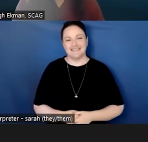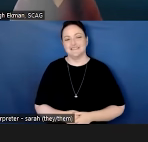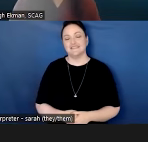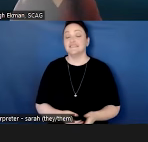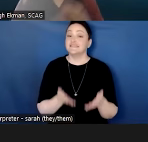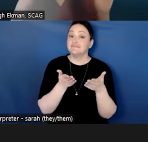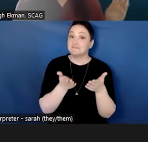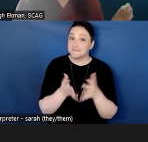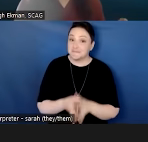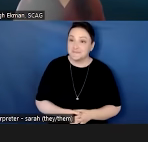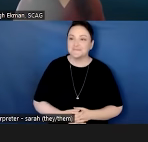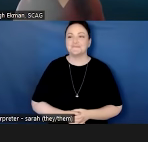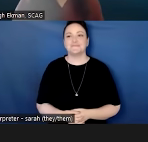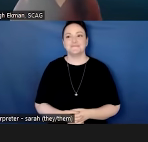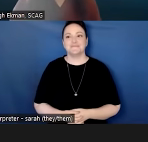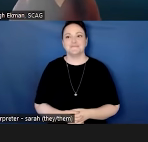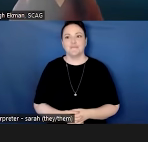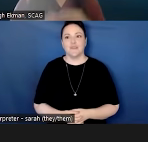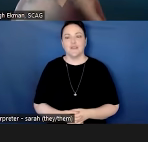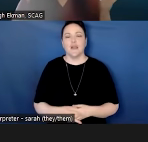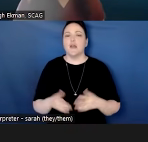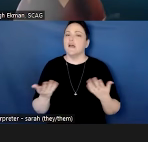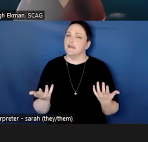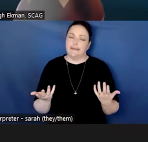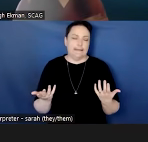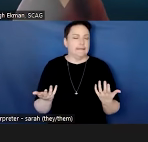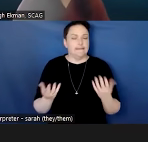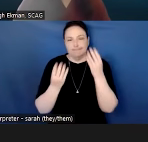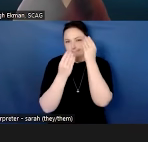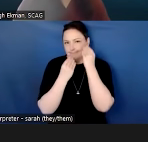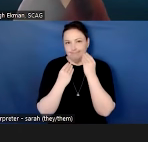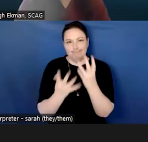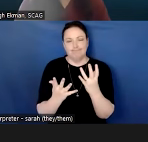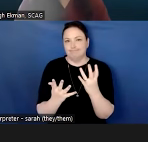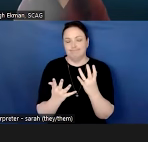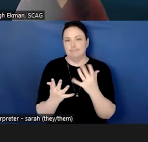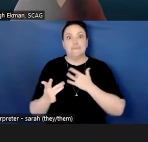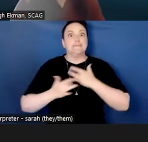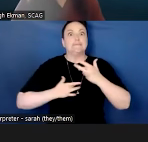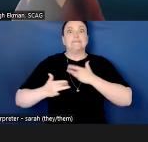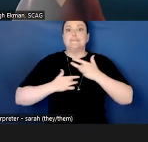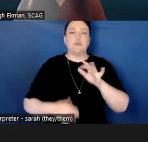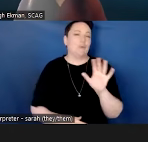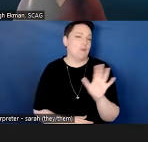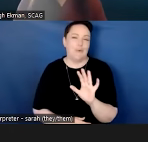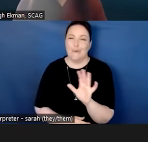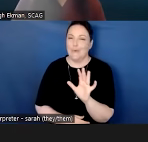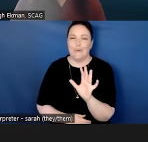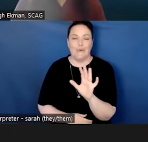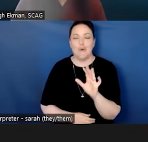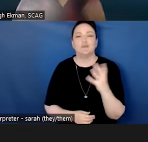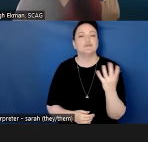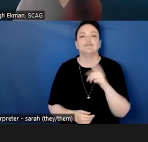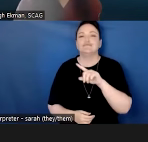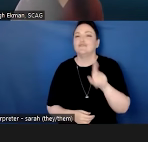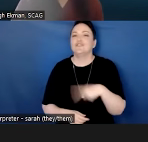This is a really low stakes way to test your knowledge and see if you're paying attention.